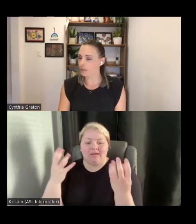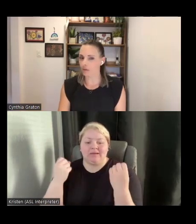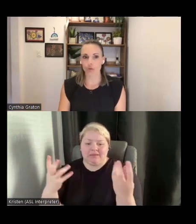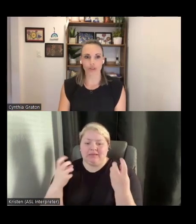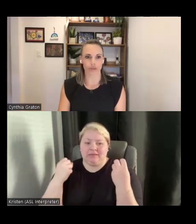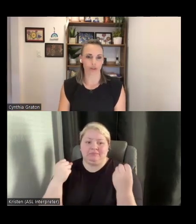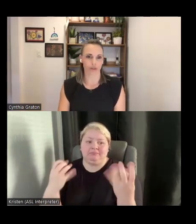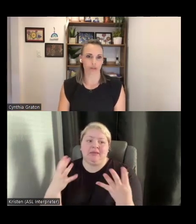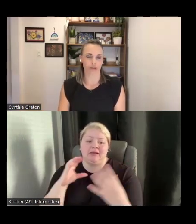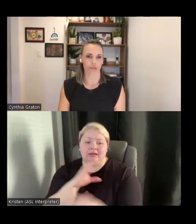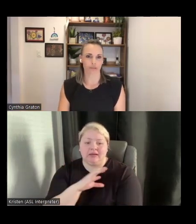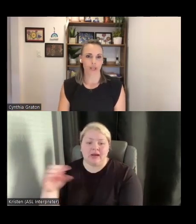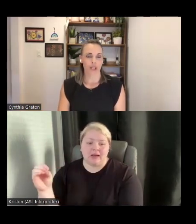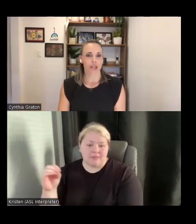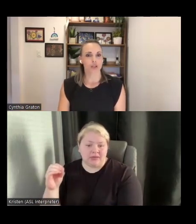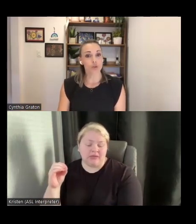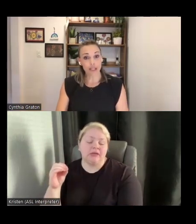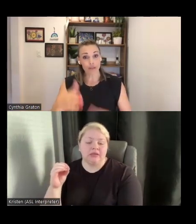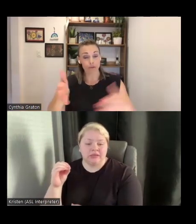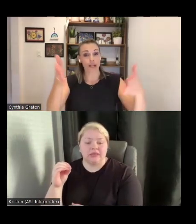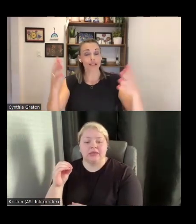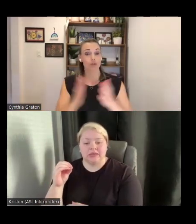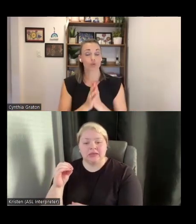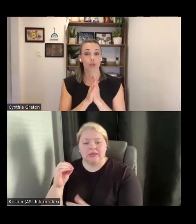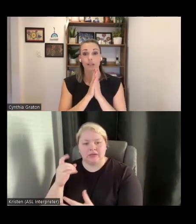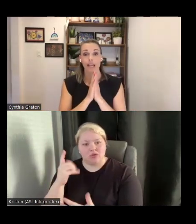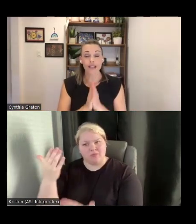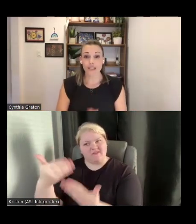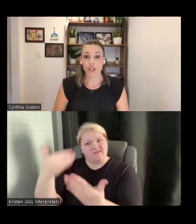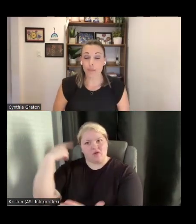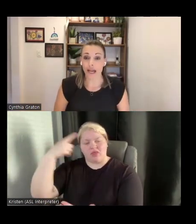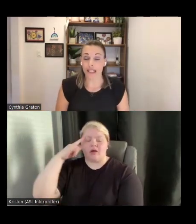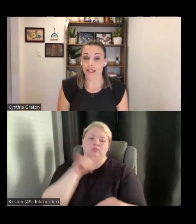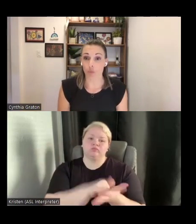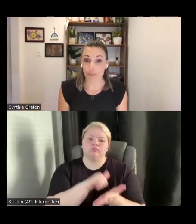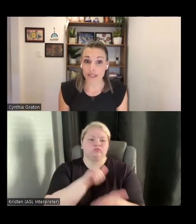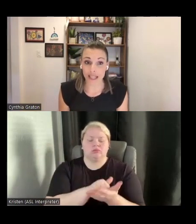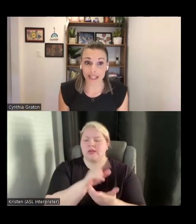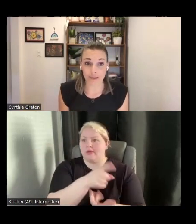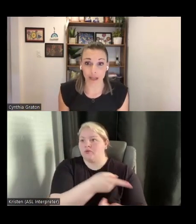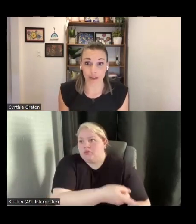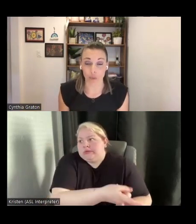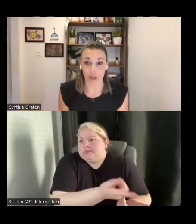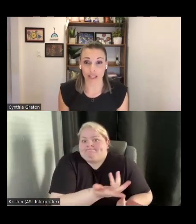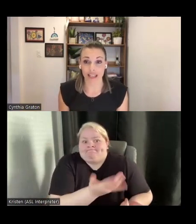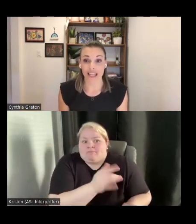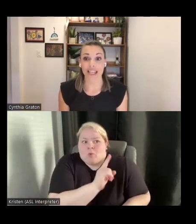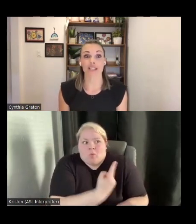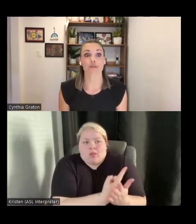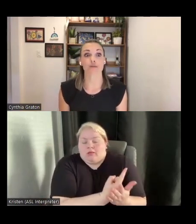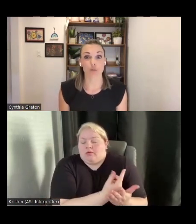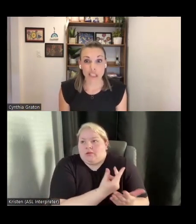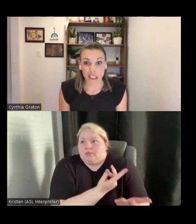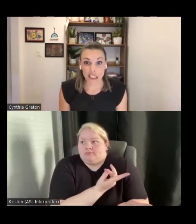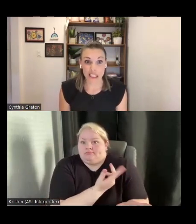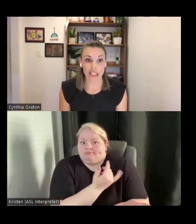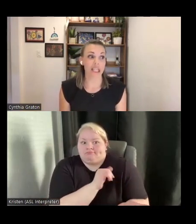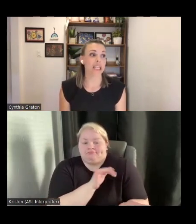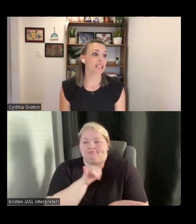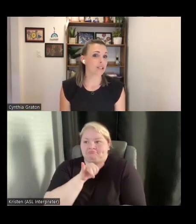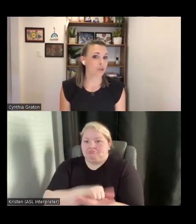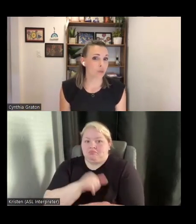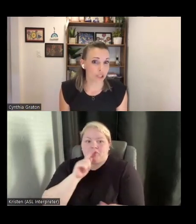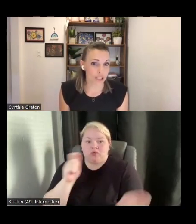believe to be too difficult. You can find this tool on the Lives in the Balance website, by the way. It's free,